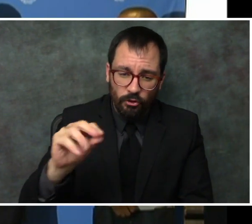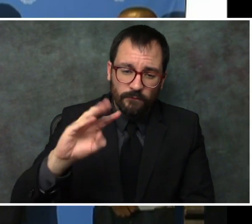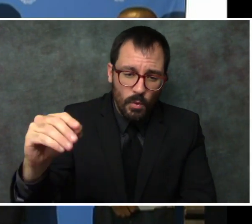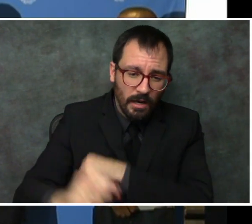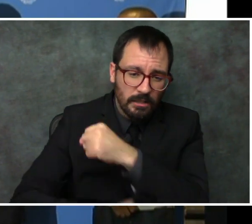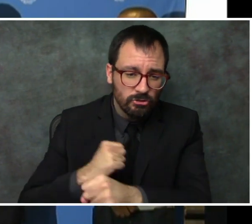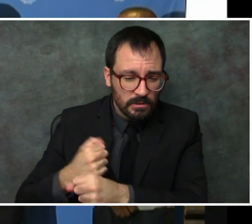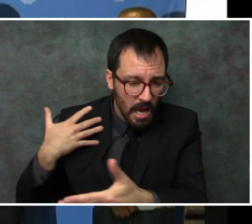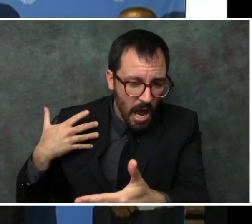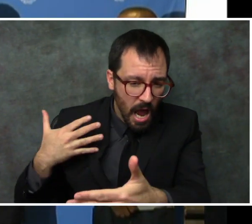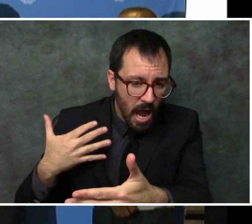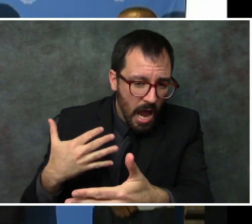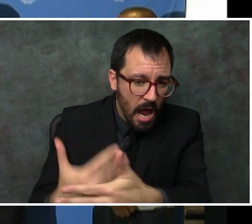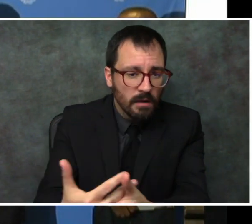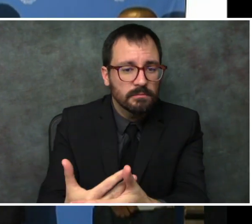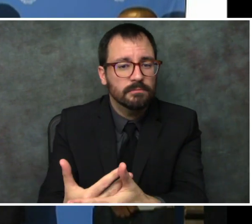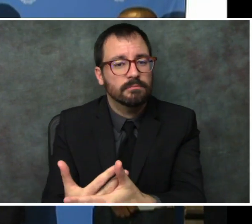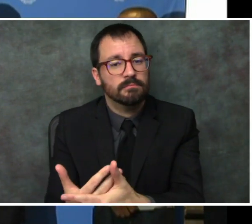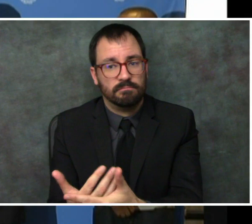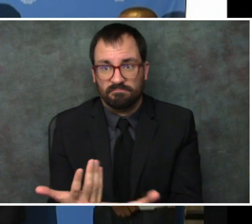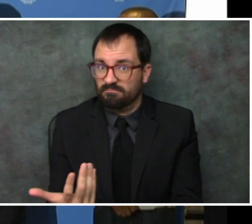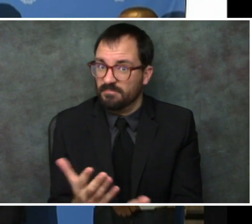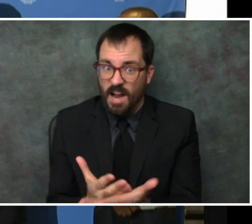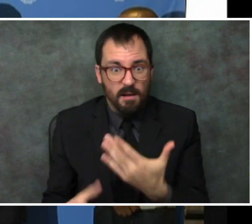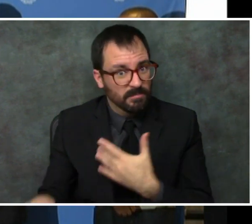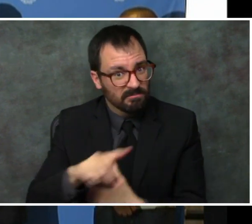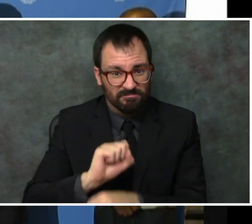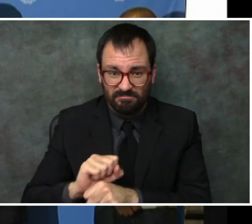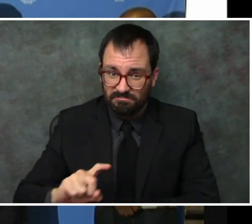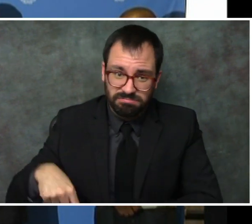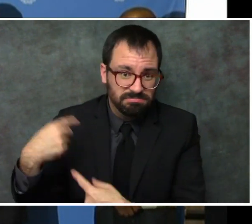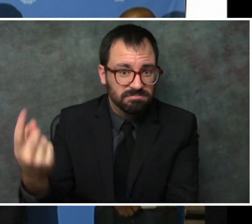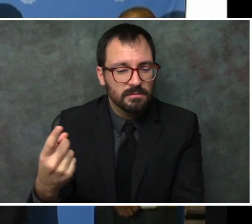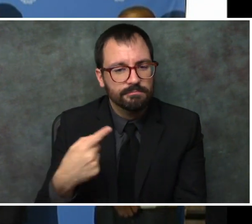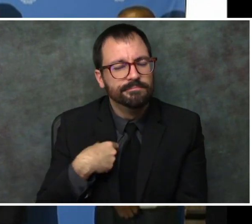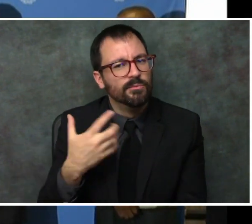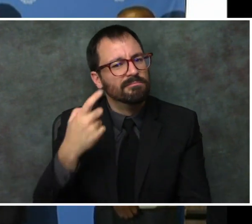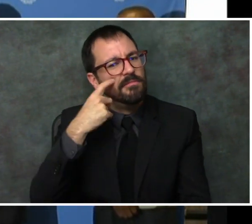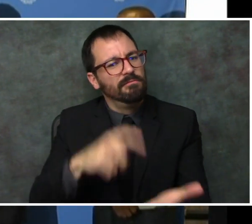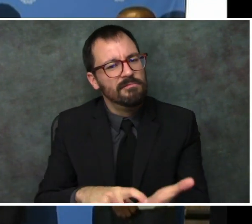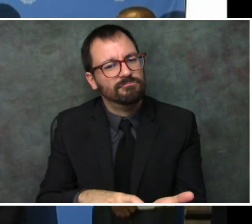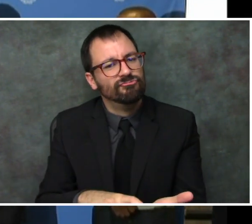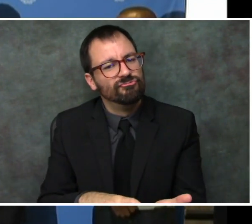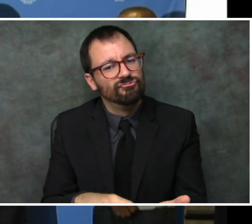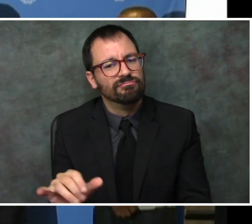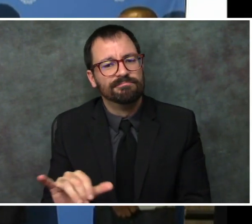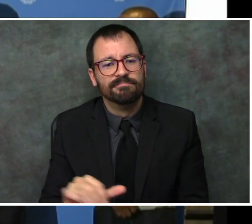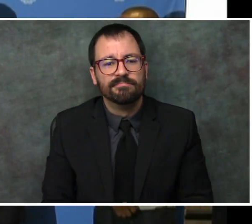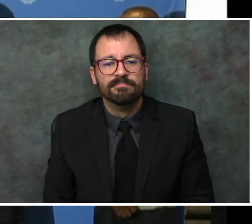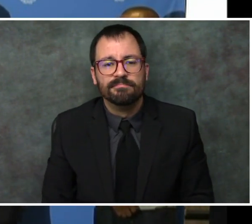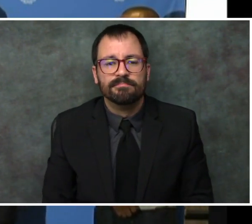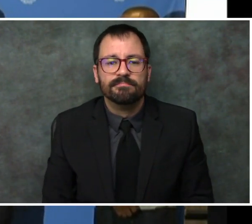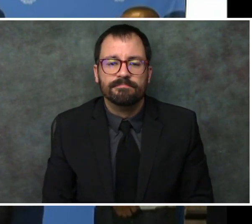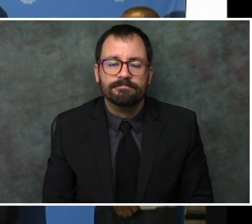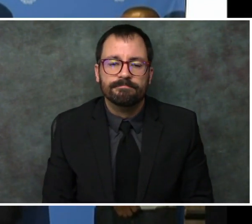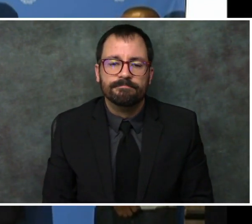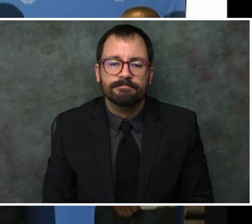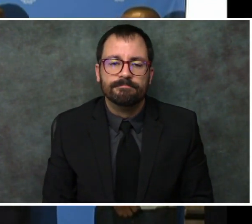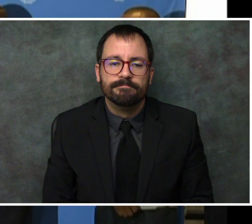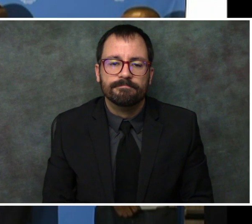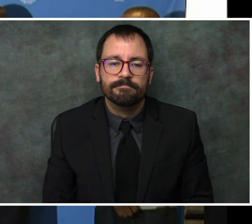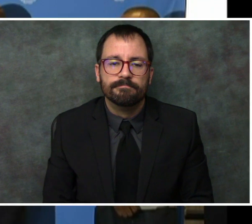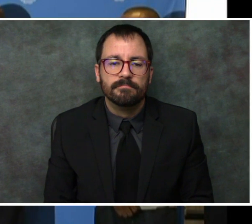to acknowledge that this work that we were fortunate to be able to participate in